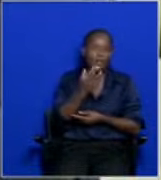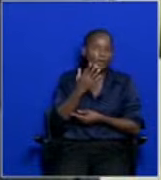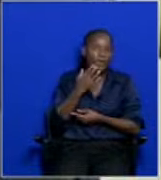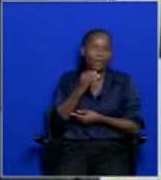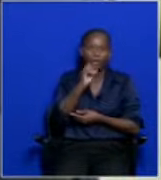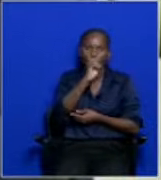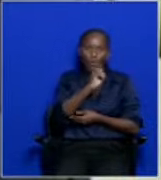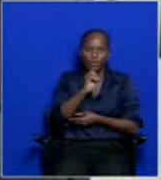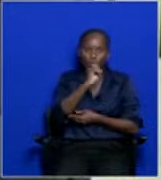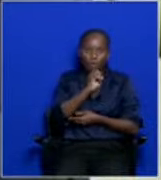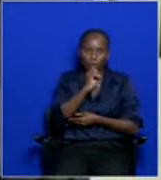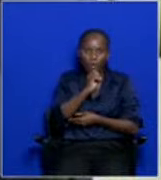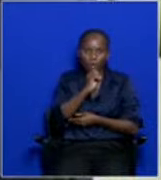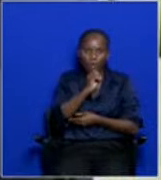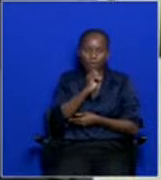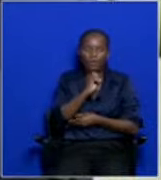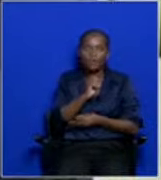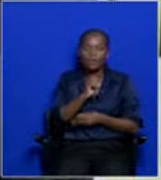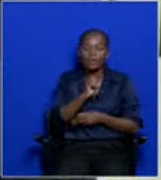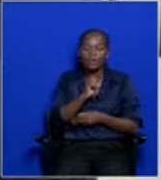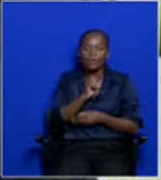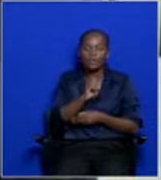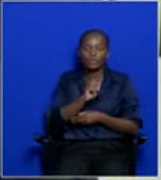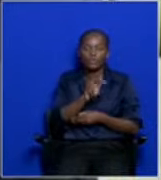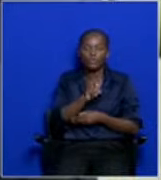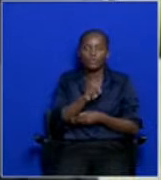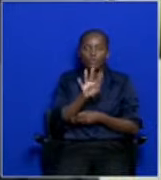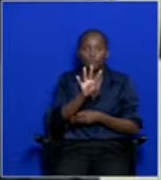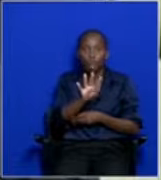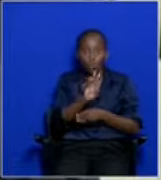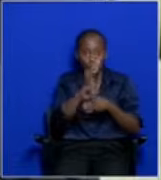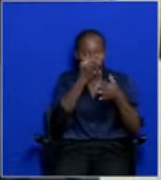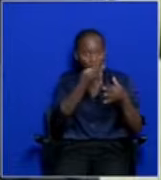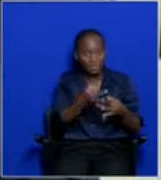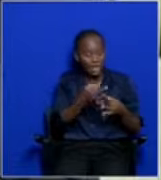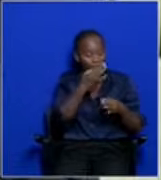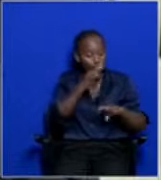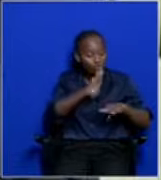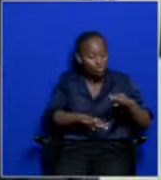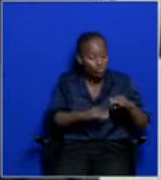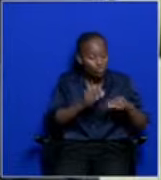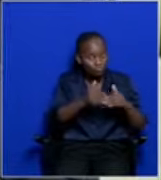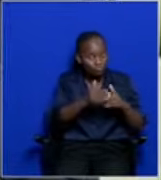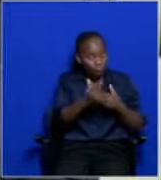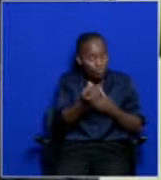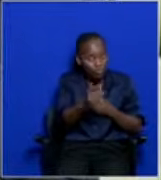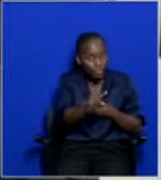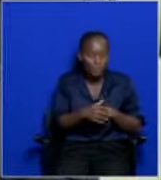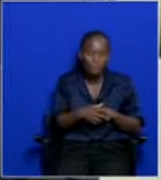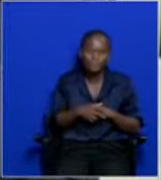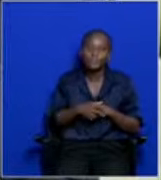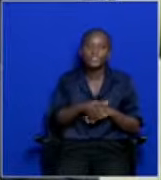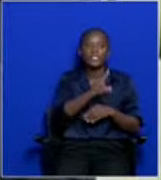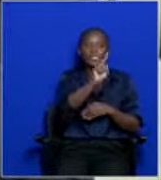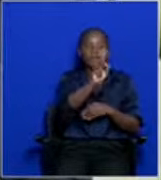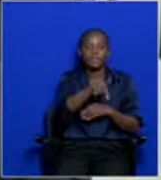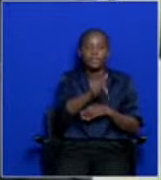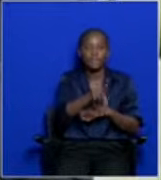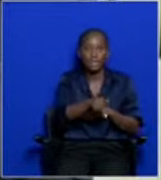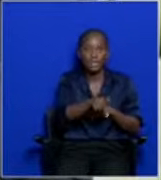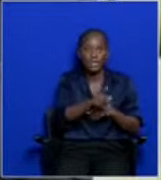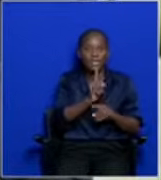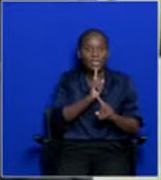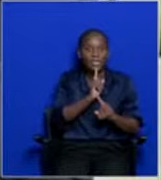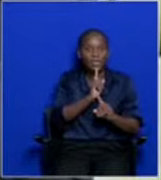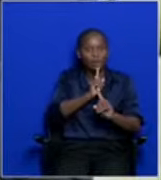on prosecution. The DPP issued directives on 23 October 2024, which I addressed